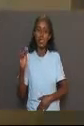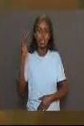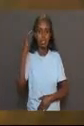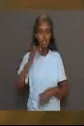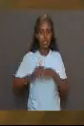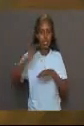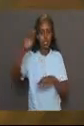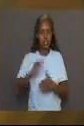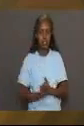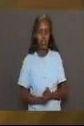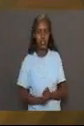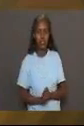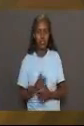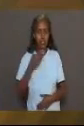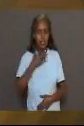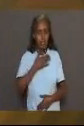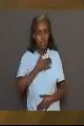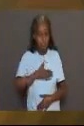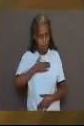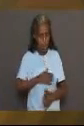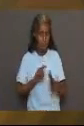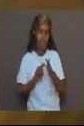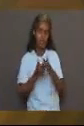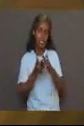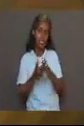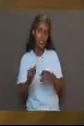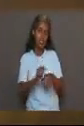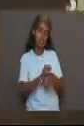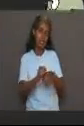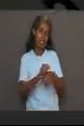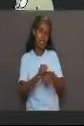heads? Please begin the activity.